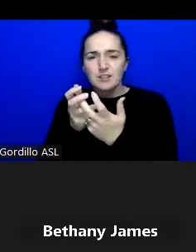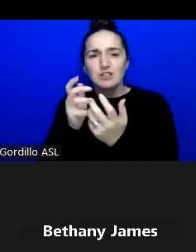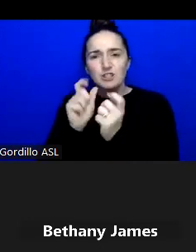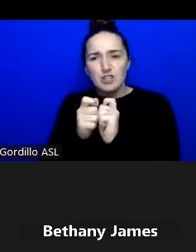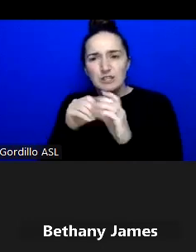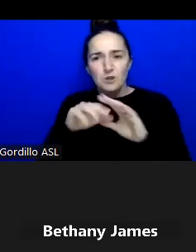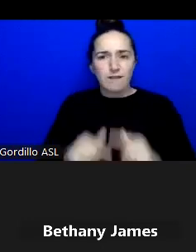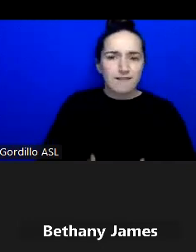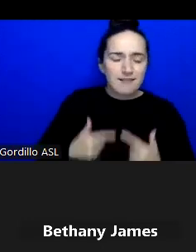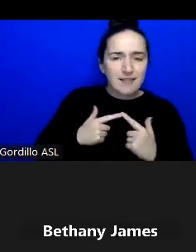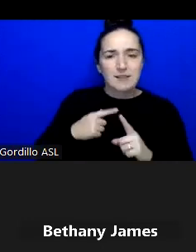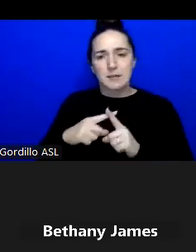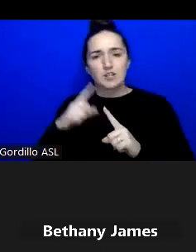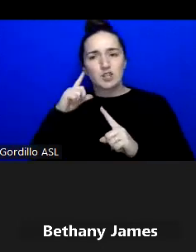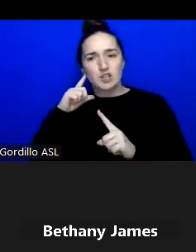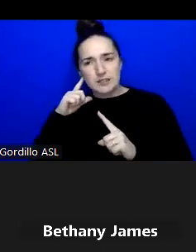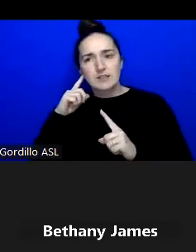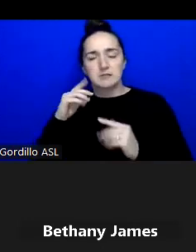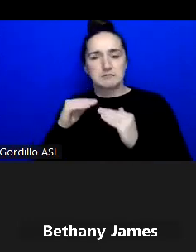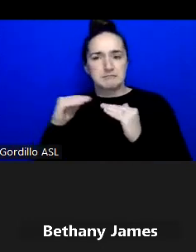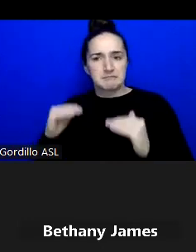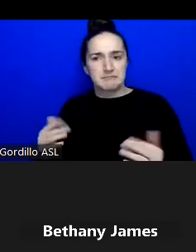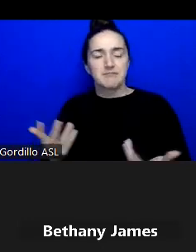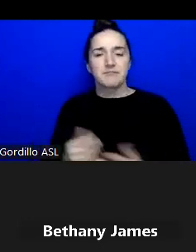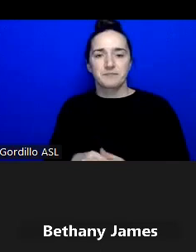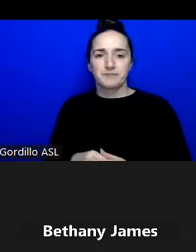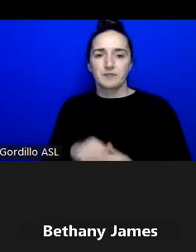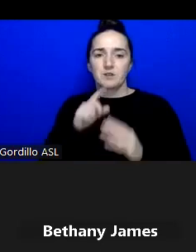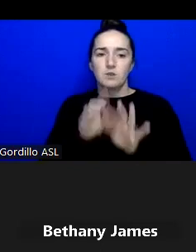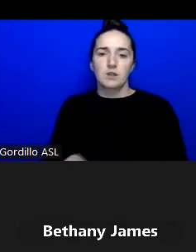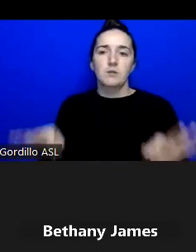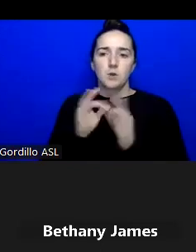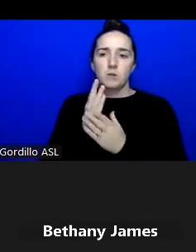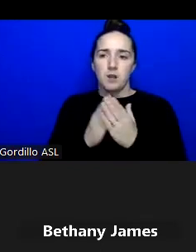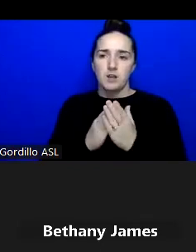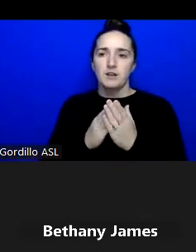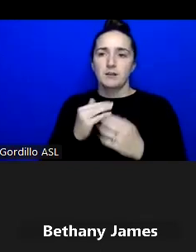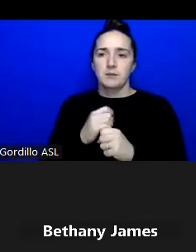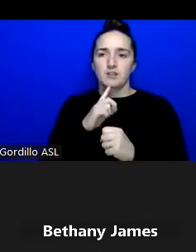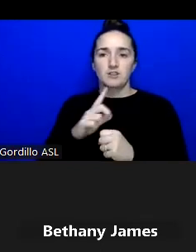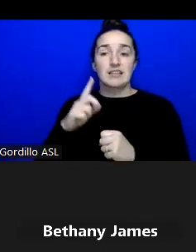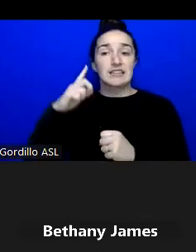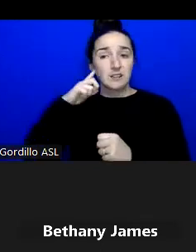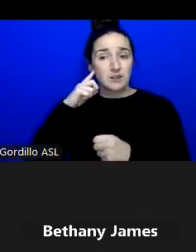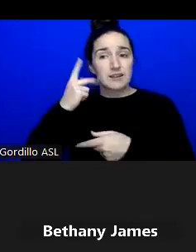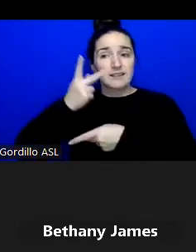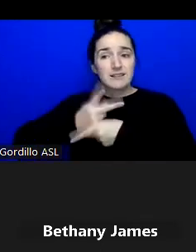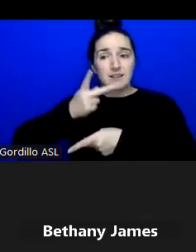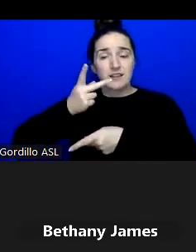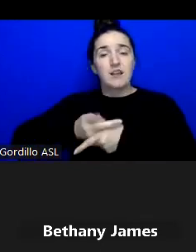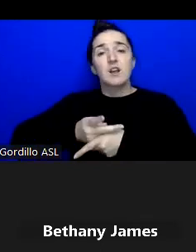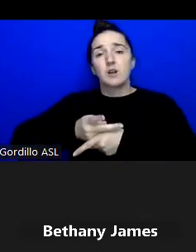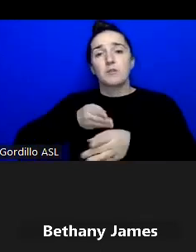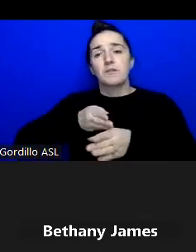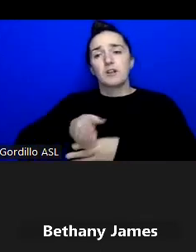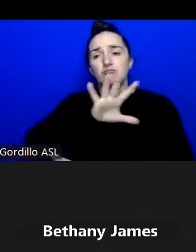hearing is a really important aspect of having that hearing care professional be a part of that process. Regardless